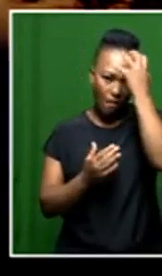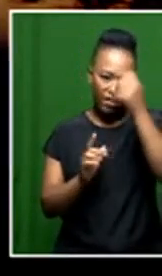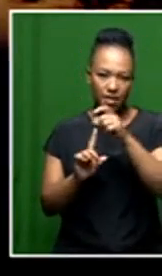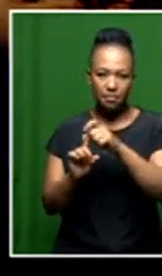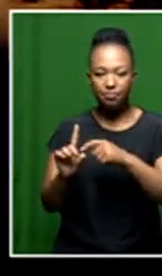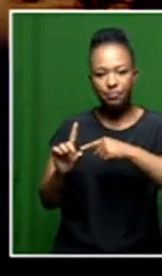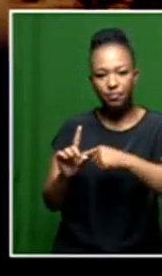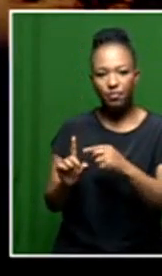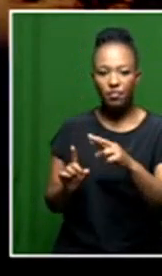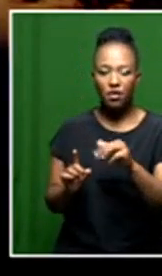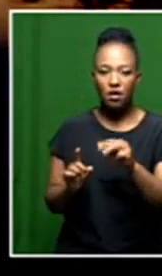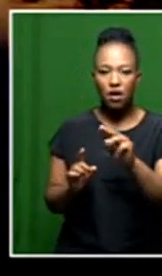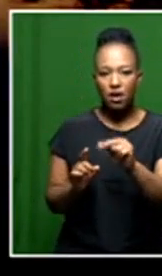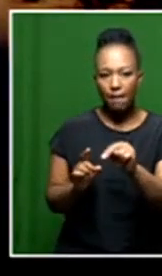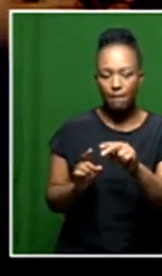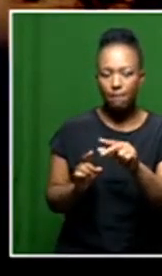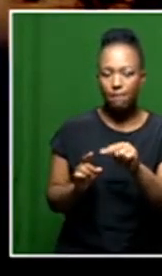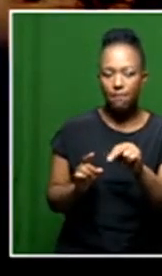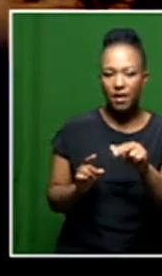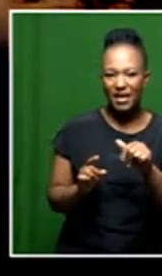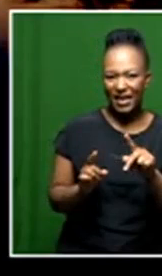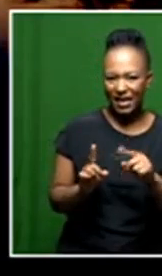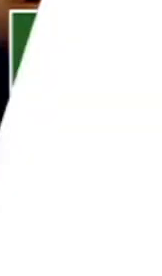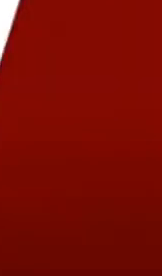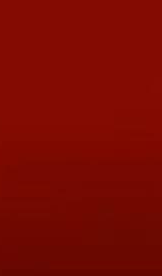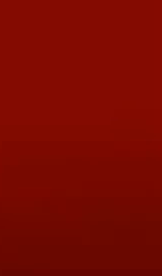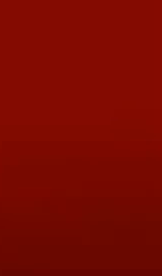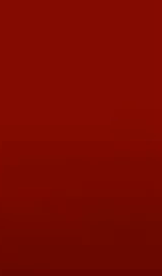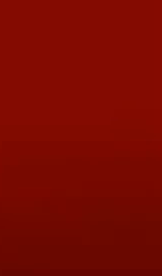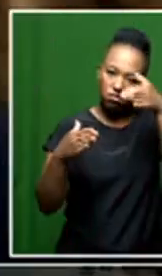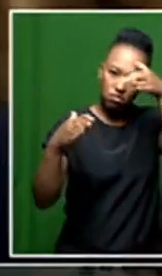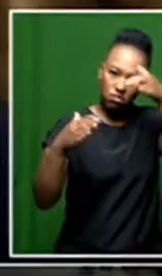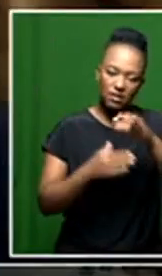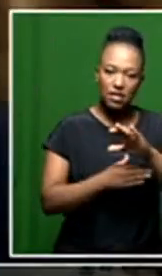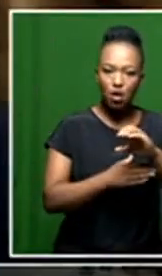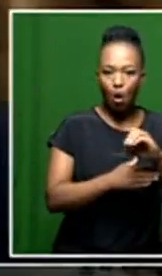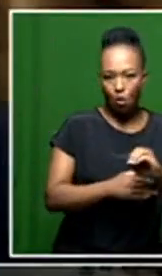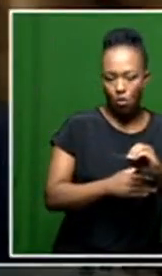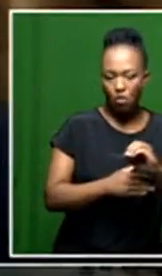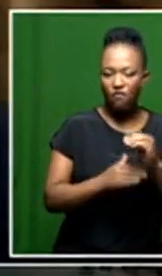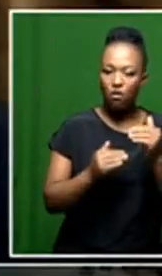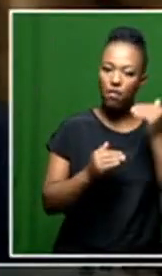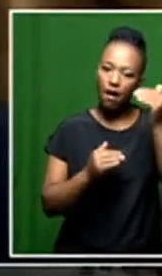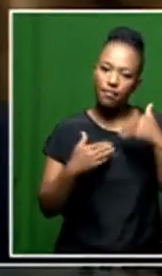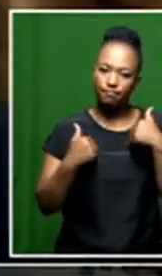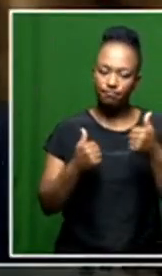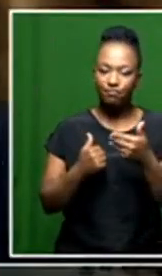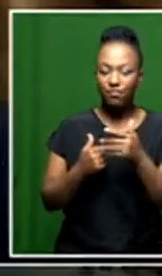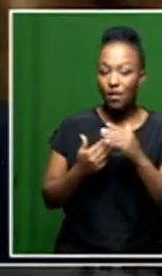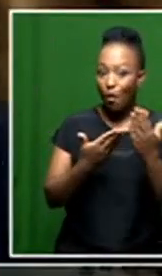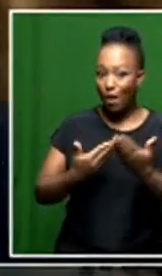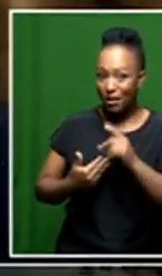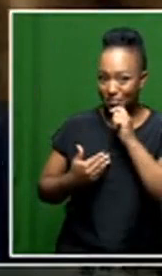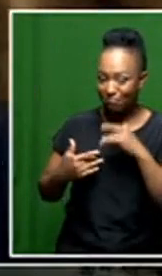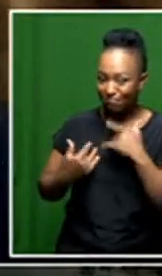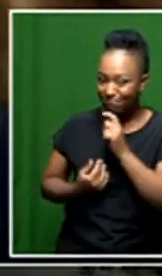Ramneek Ahluwalia, who's a health expert and CEO of Higher Health. Prof, always a pleasure having you with us. Good morning and welcome to Morning Live once